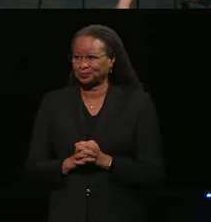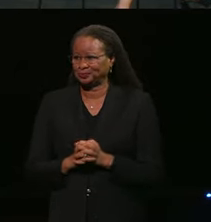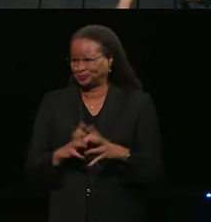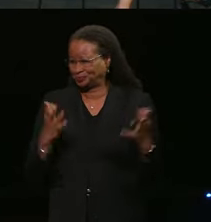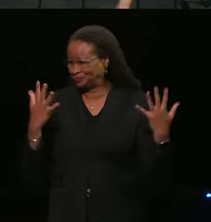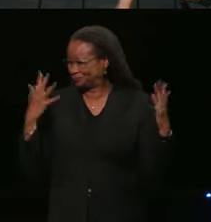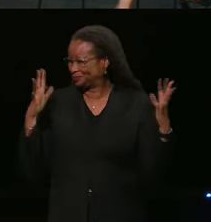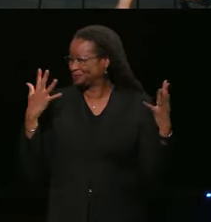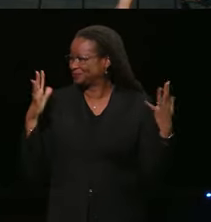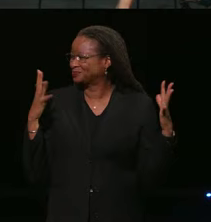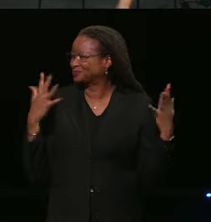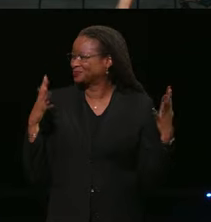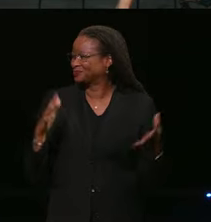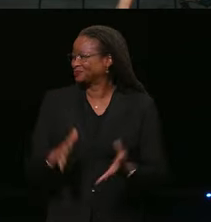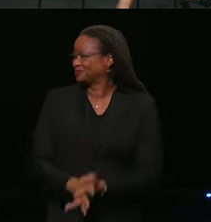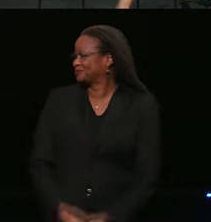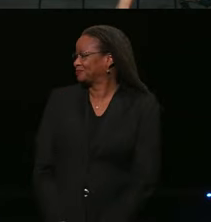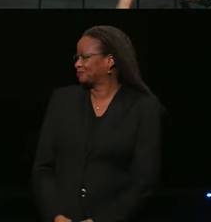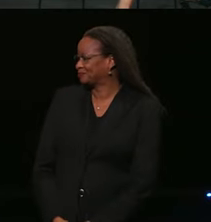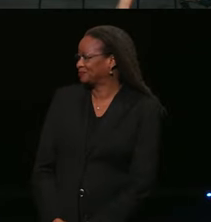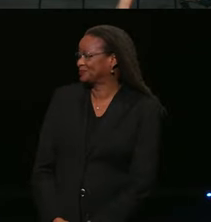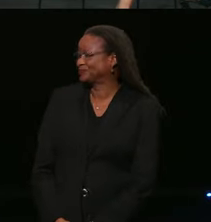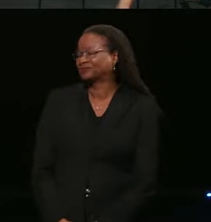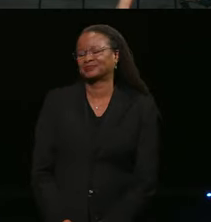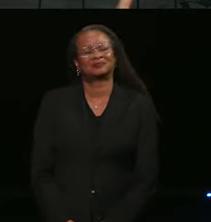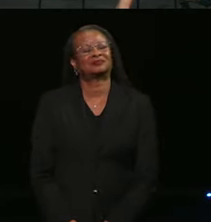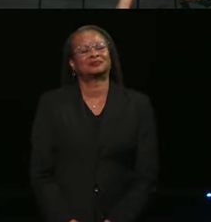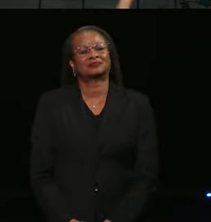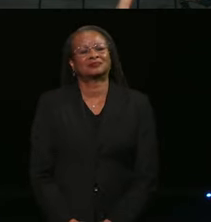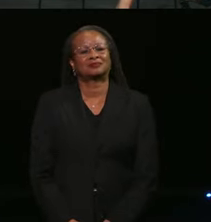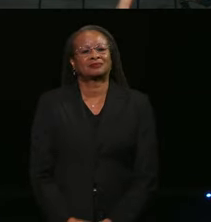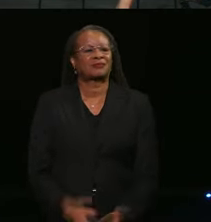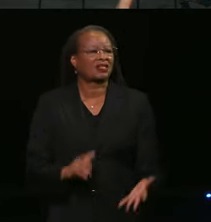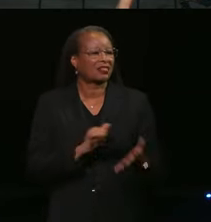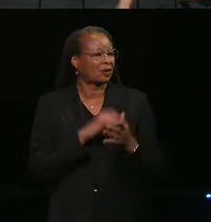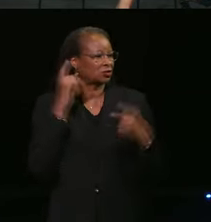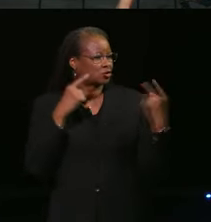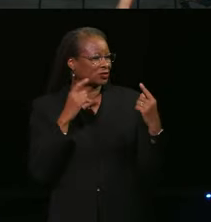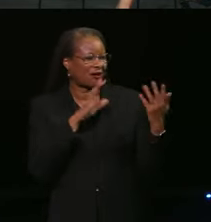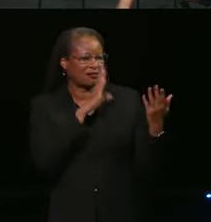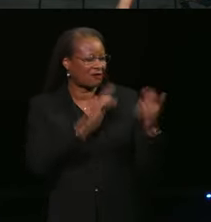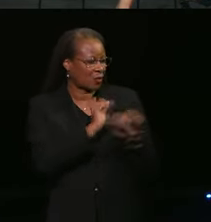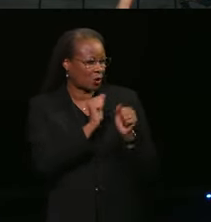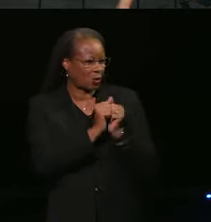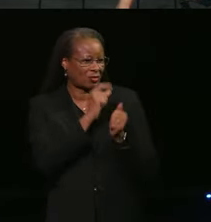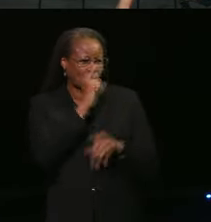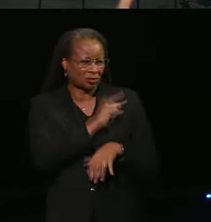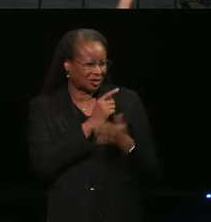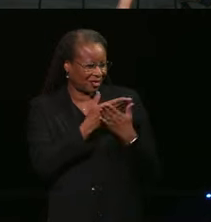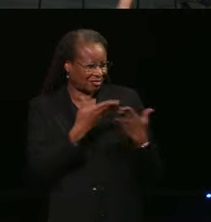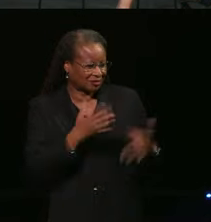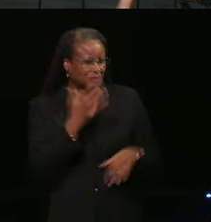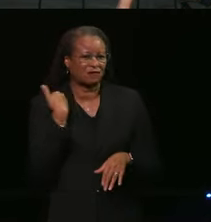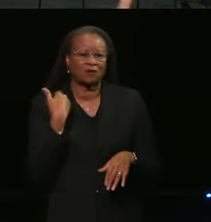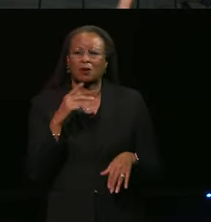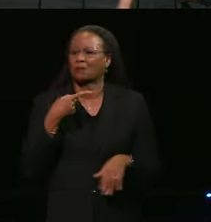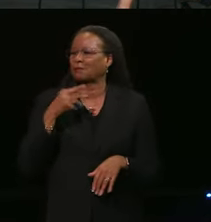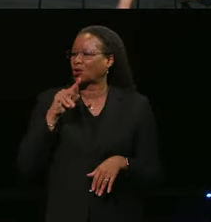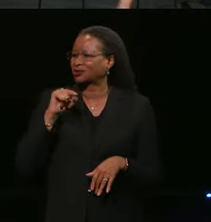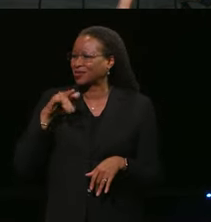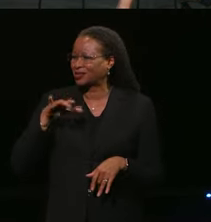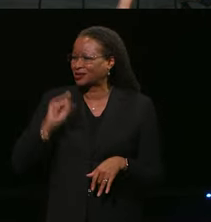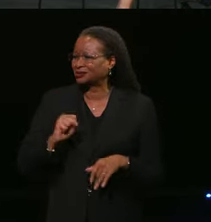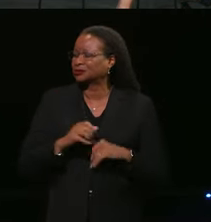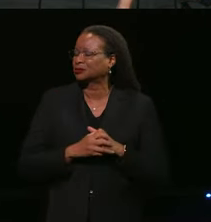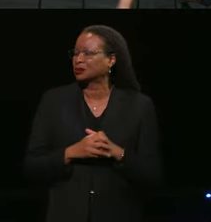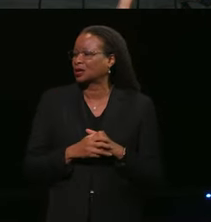you. Yeah. And that was crazy. I never worked with prosthetic things. And I